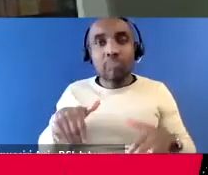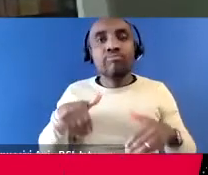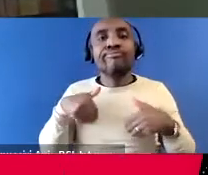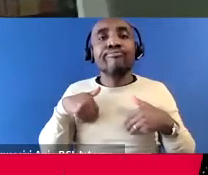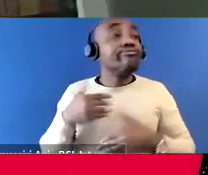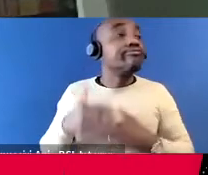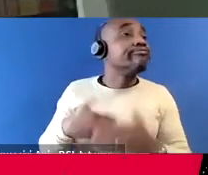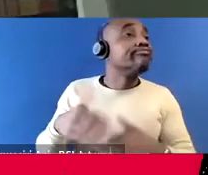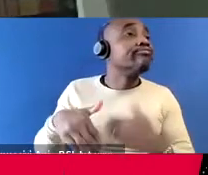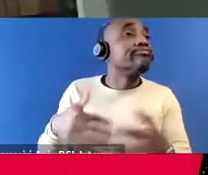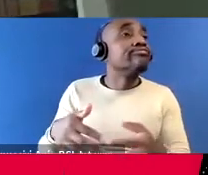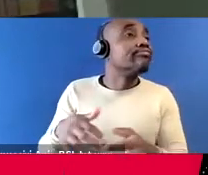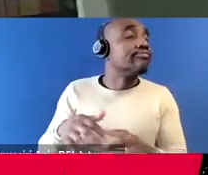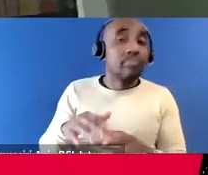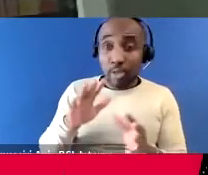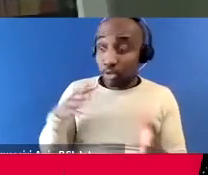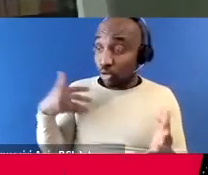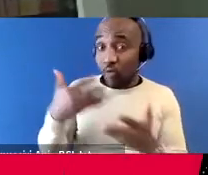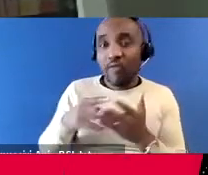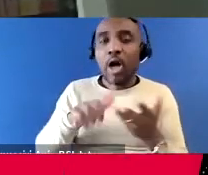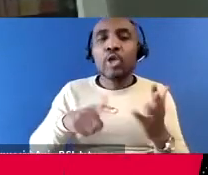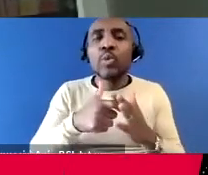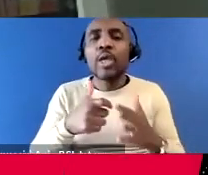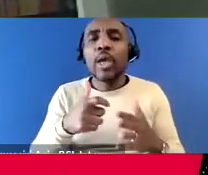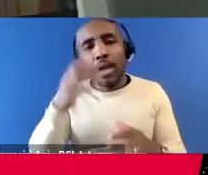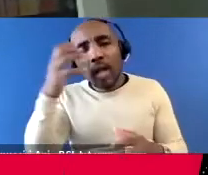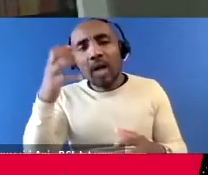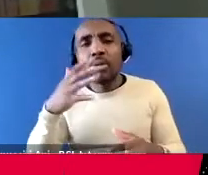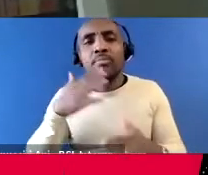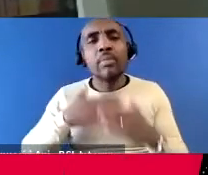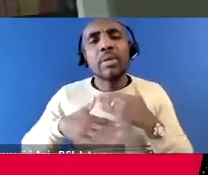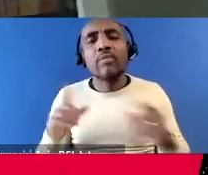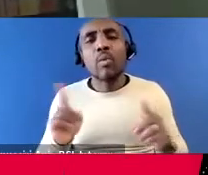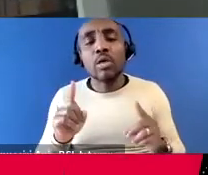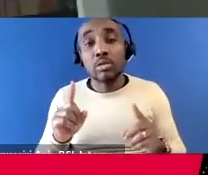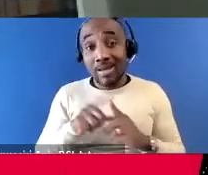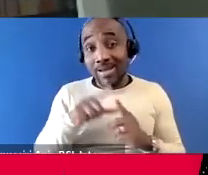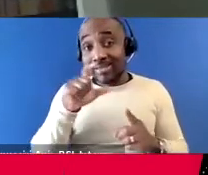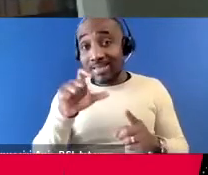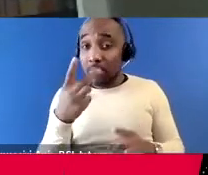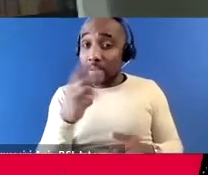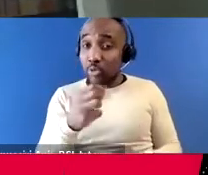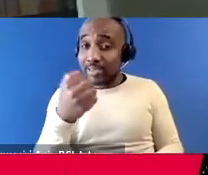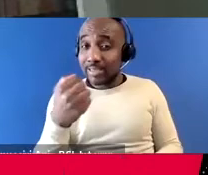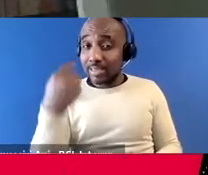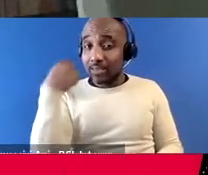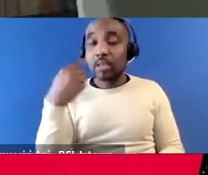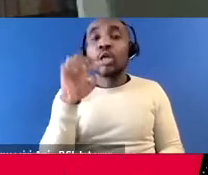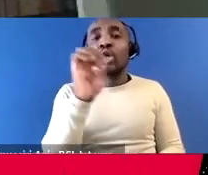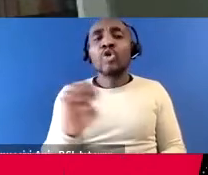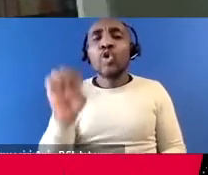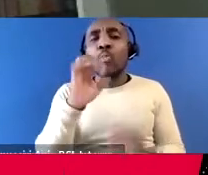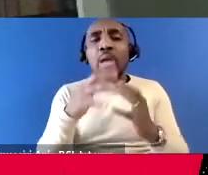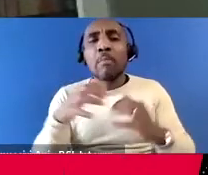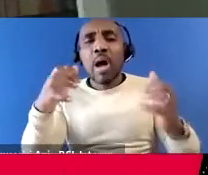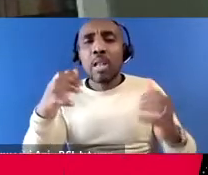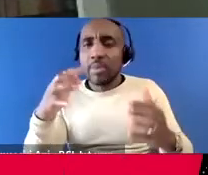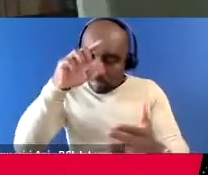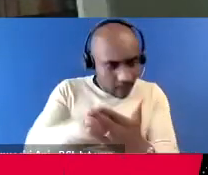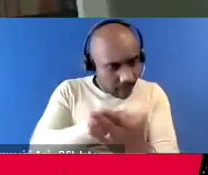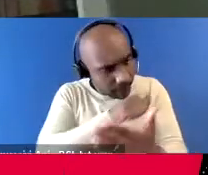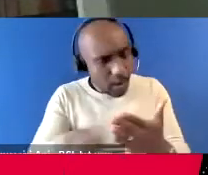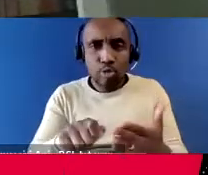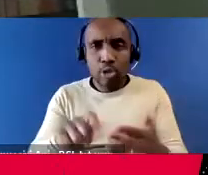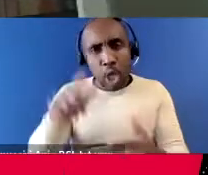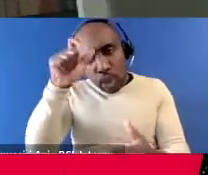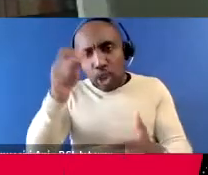If we look at how the UK government has behaved, even as early as December 2016, the European Parliament voted to suspend talks with Turkey